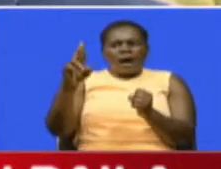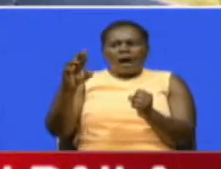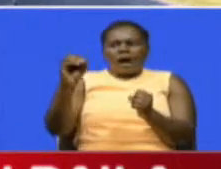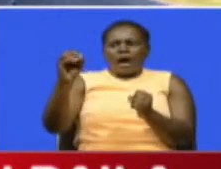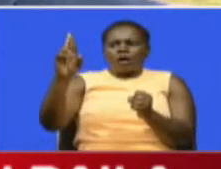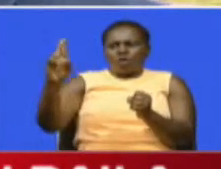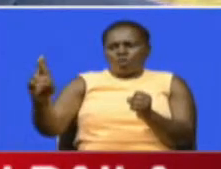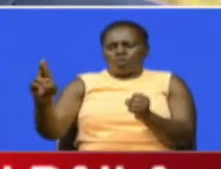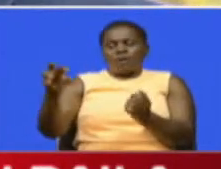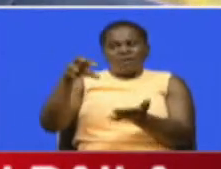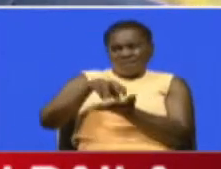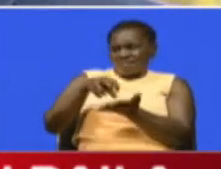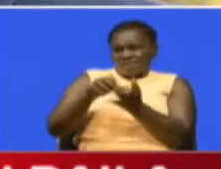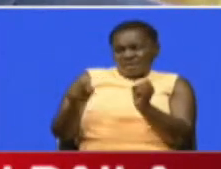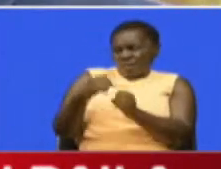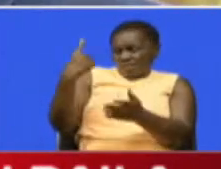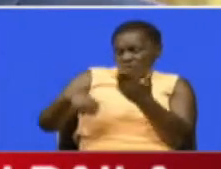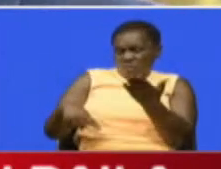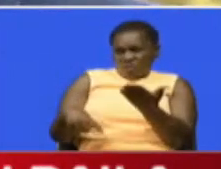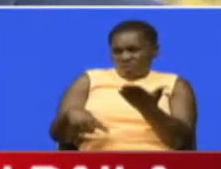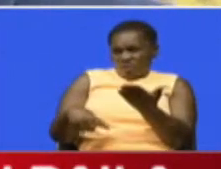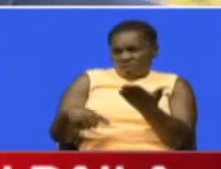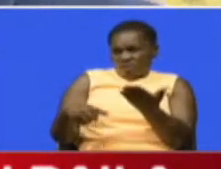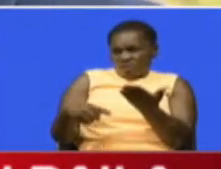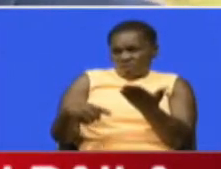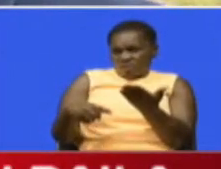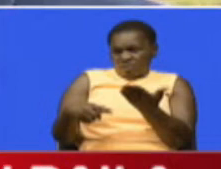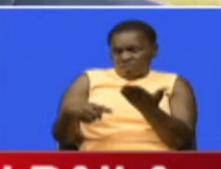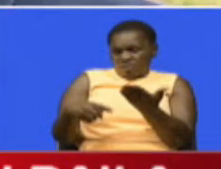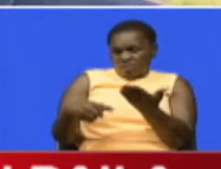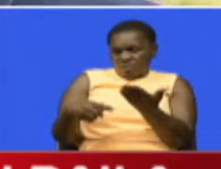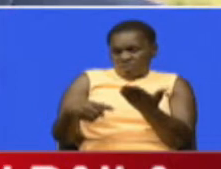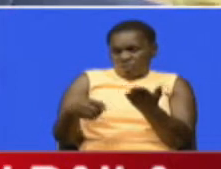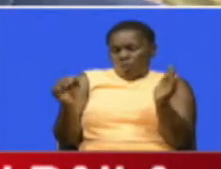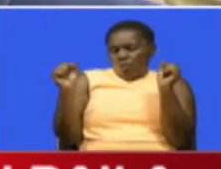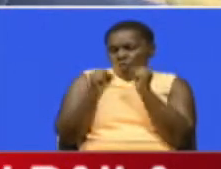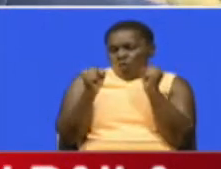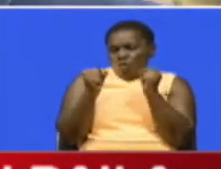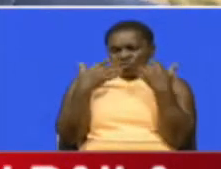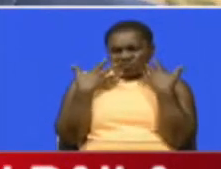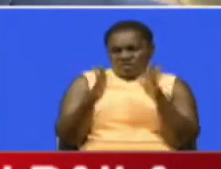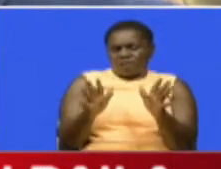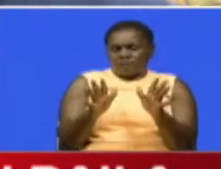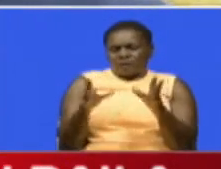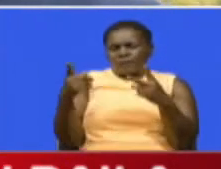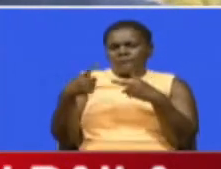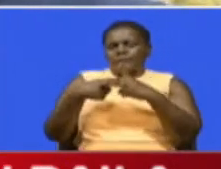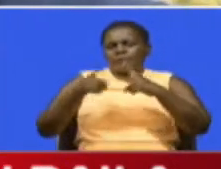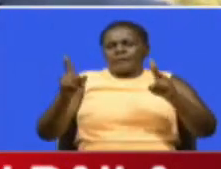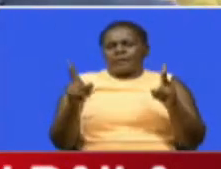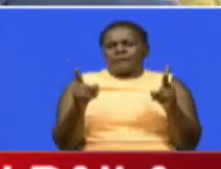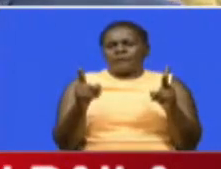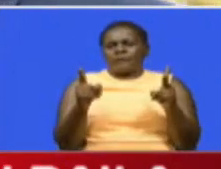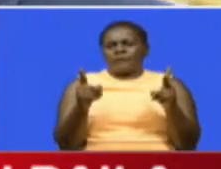Kimarer cases? You know, they just go cold. You start with